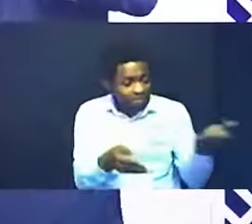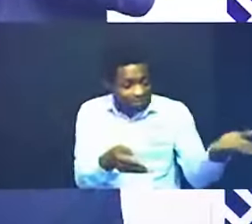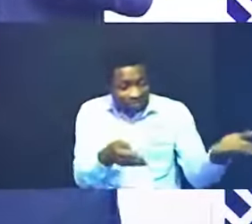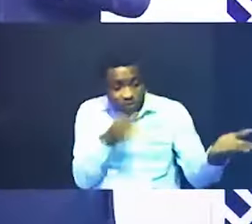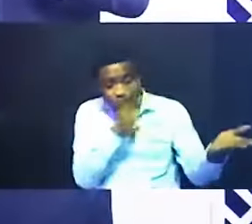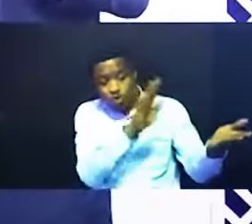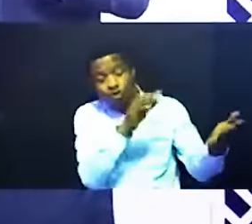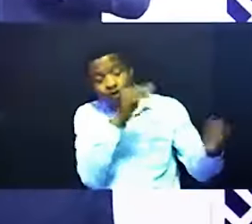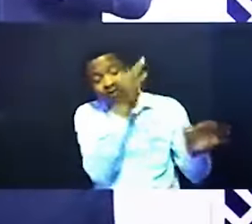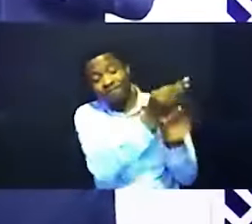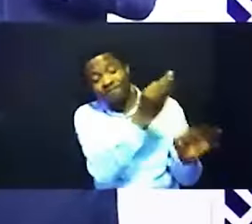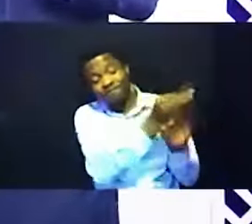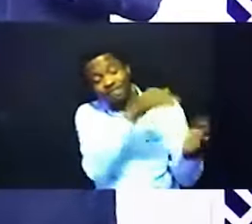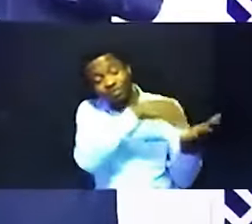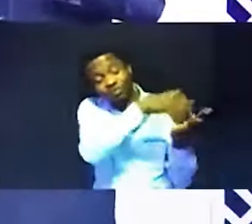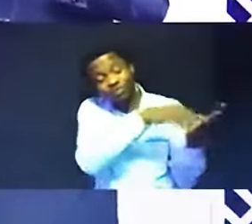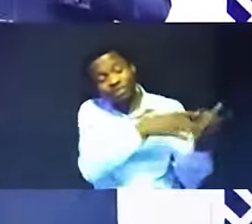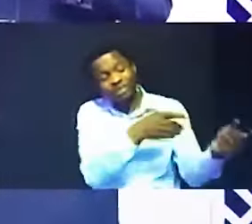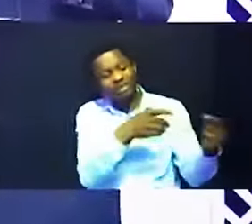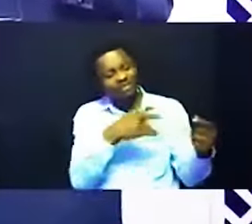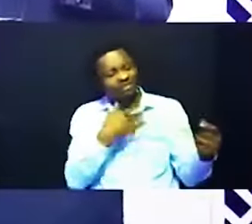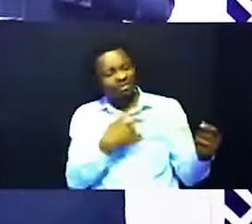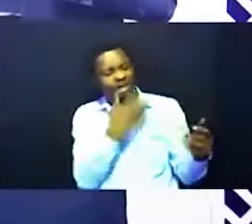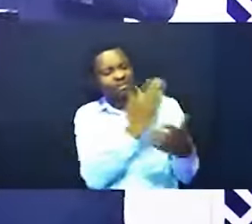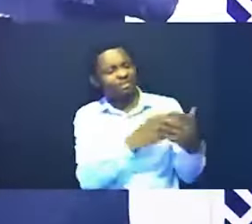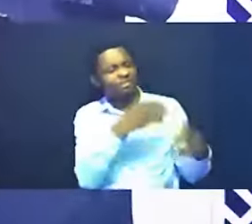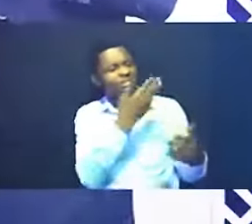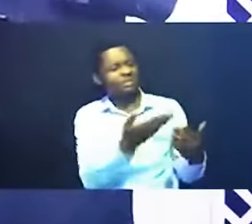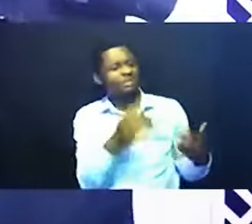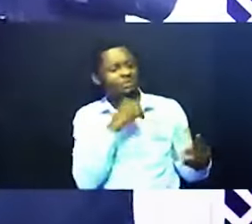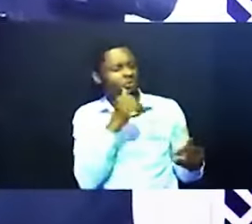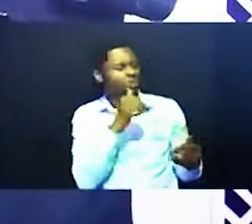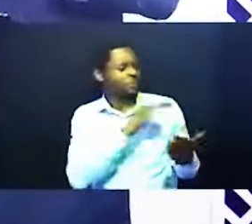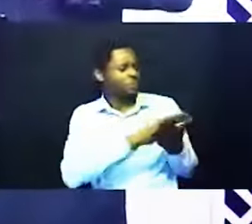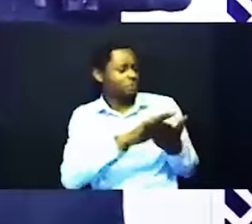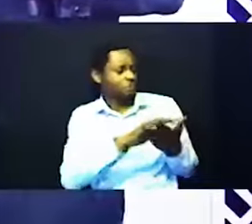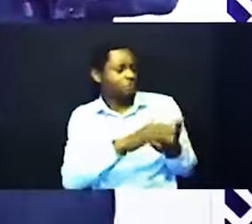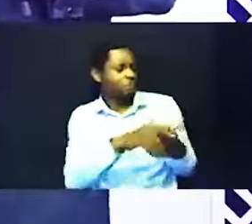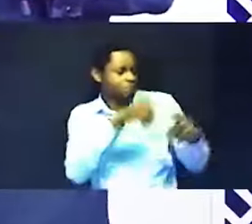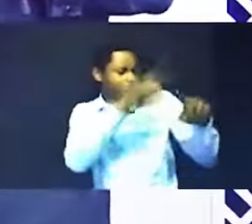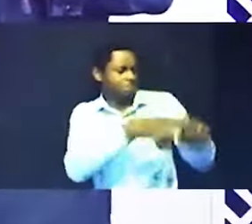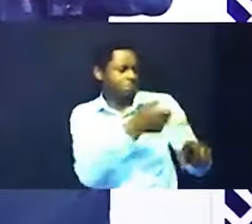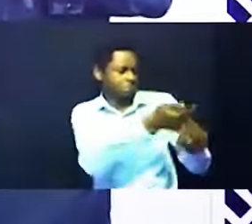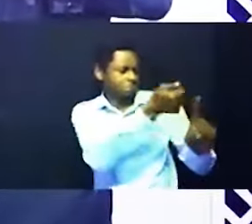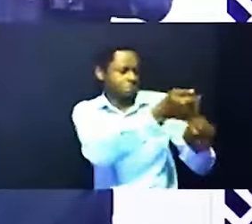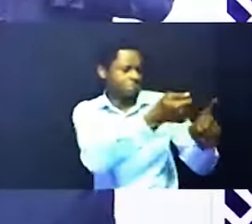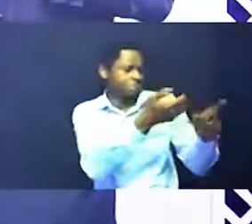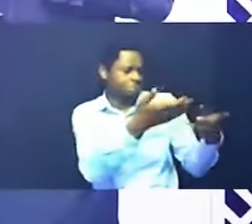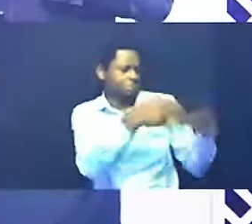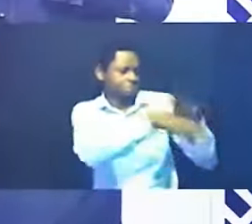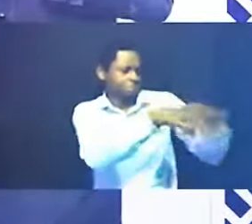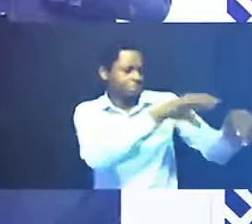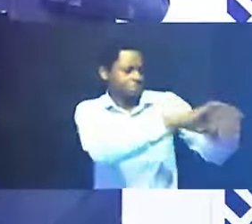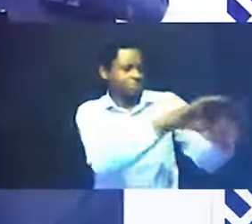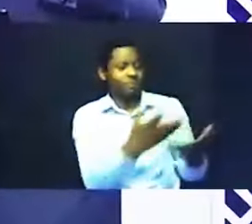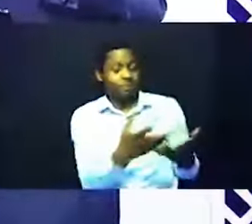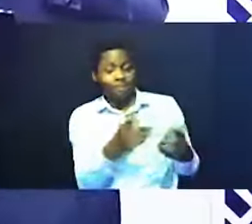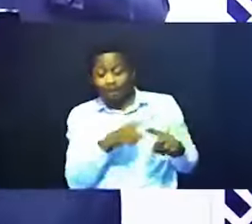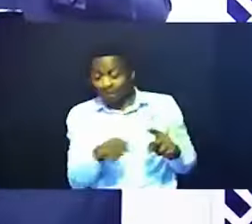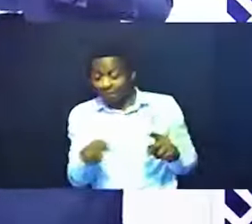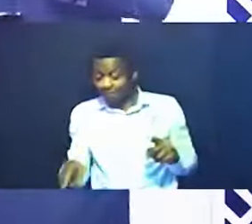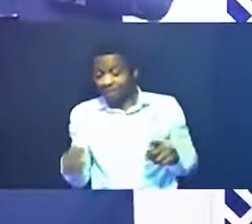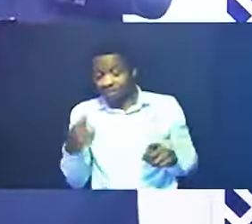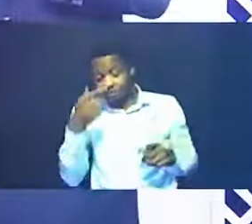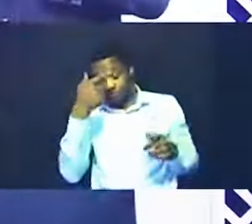the person feels that there are certain things that are still unclean it's up to the fellow but because of that person he will live s